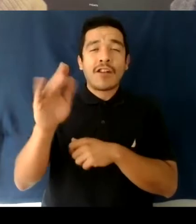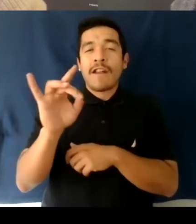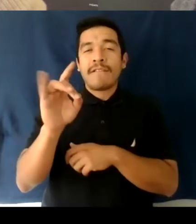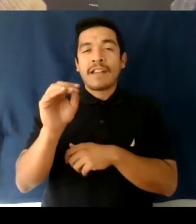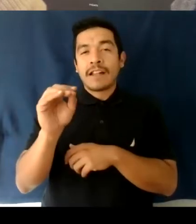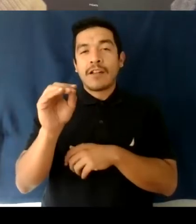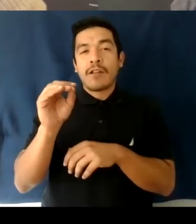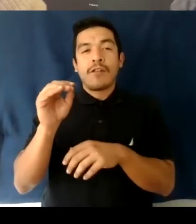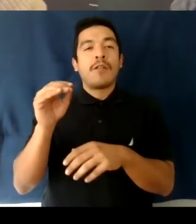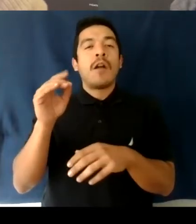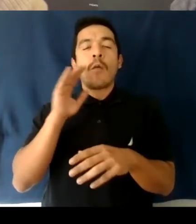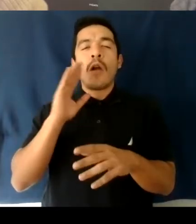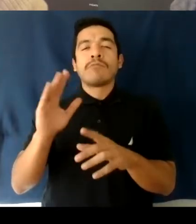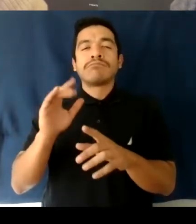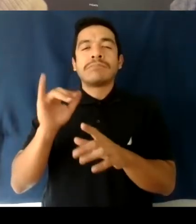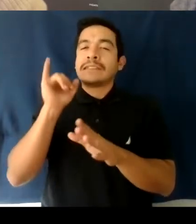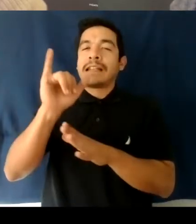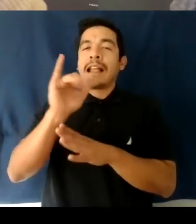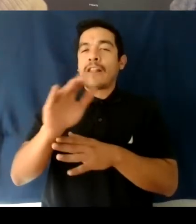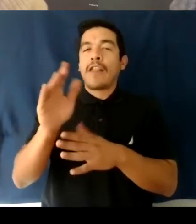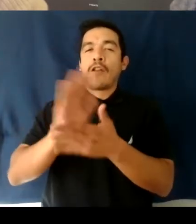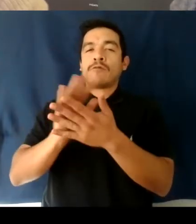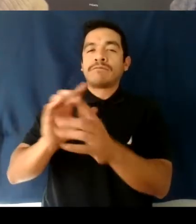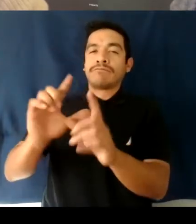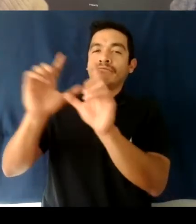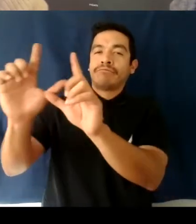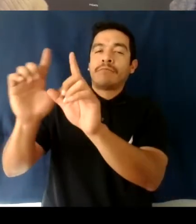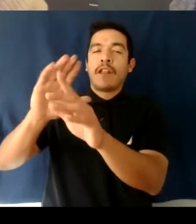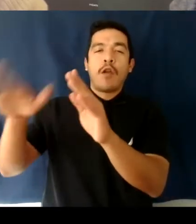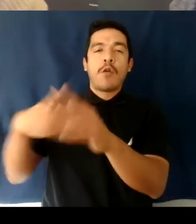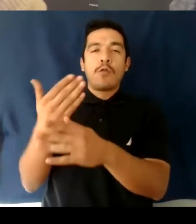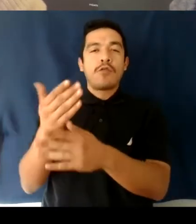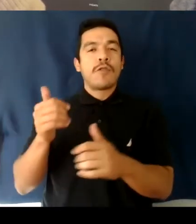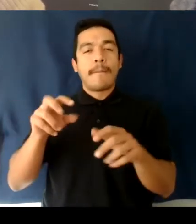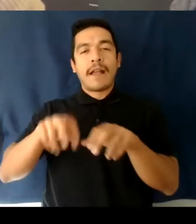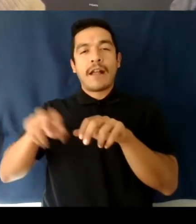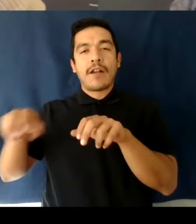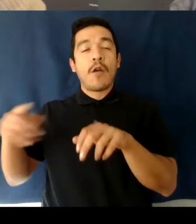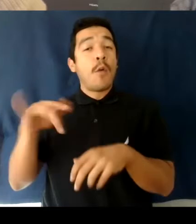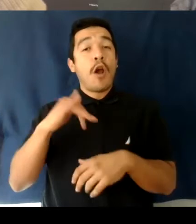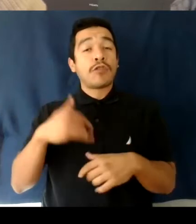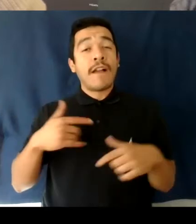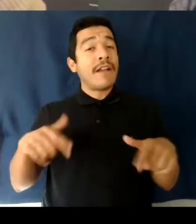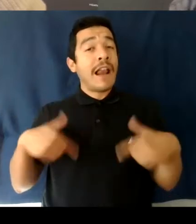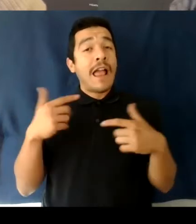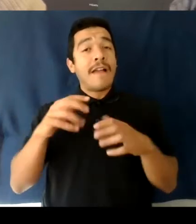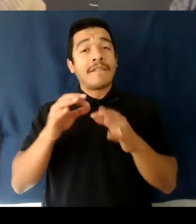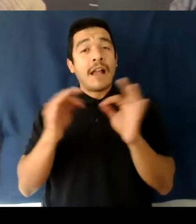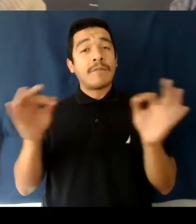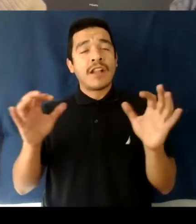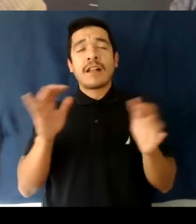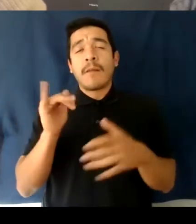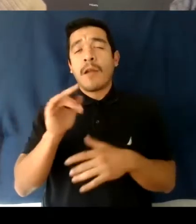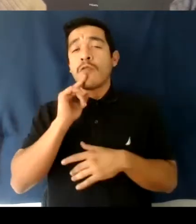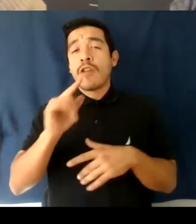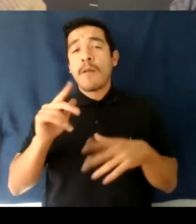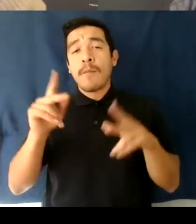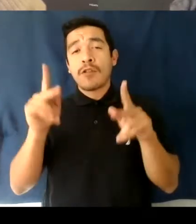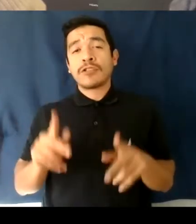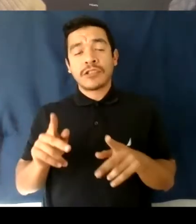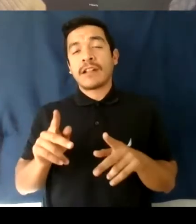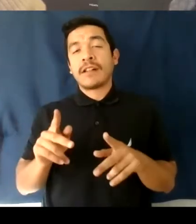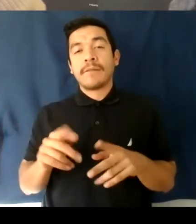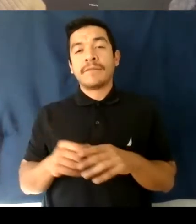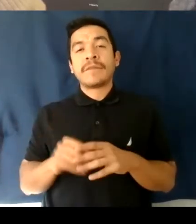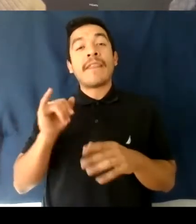will spotlight their video throughout the entire panel. We also have live captioning, which is done by a real live person. That's available